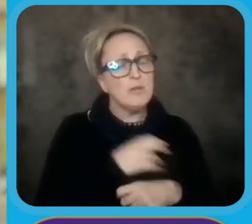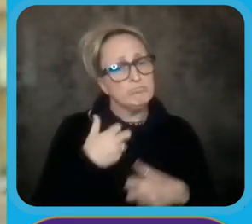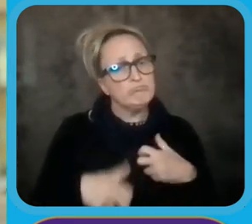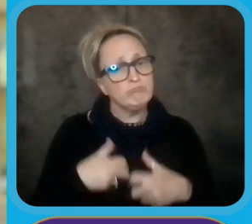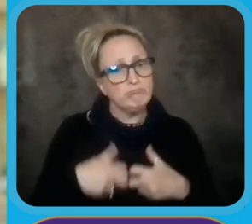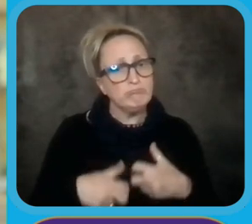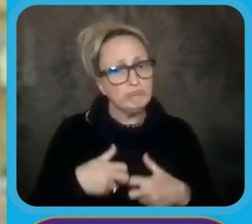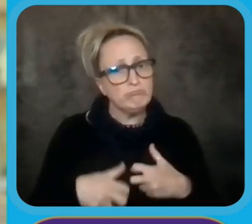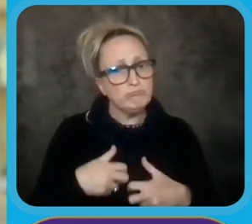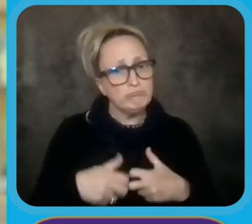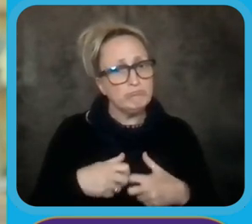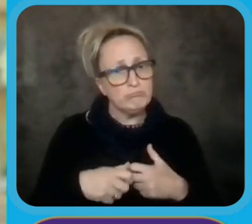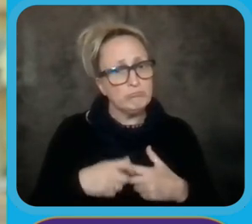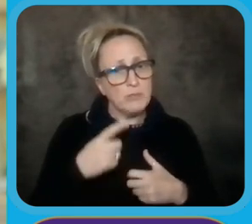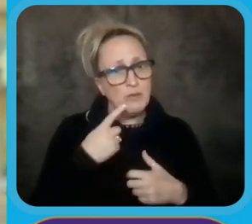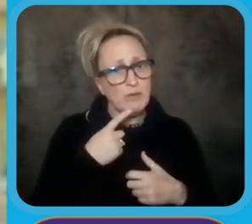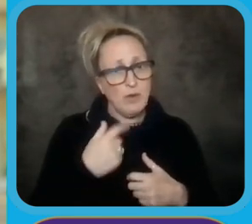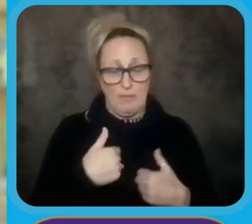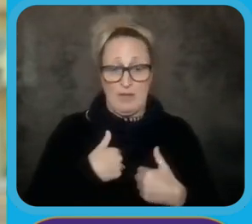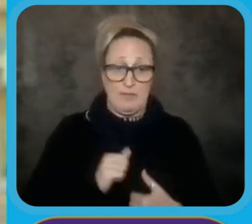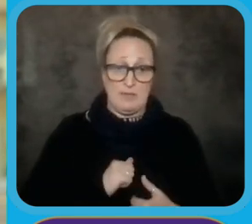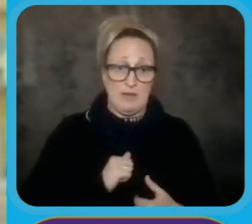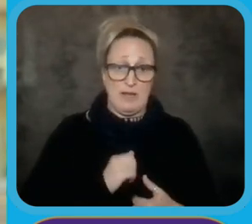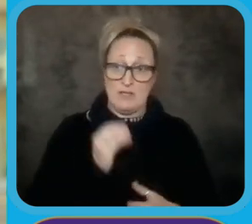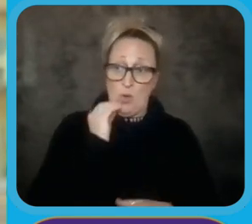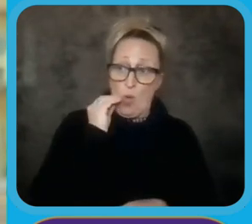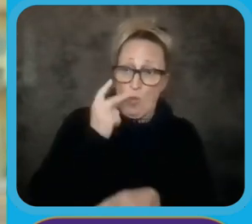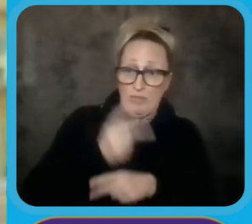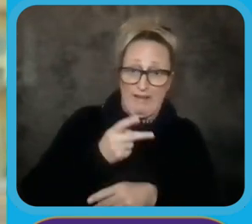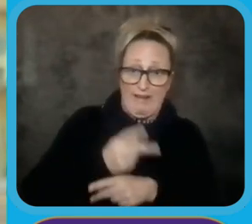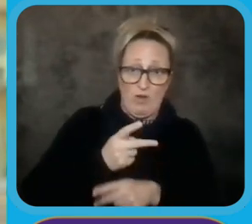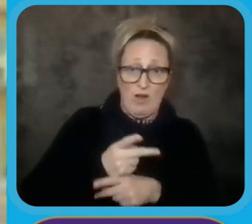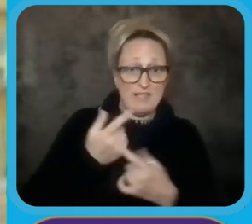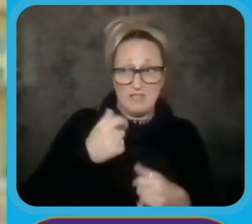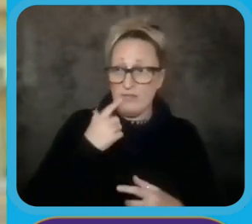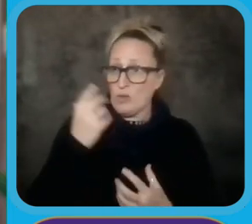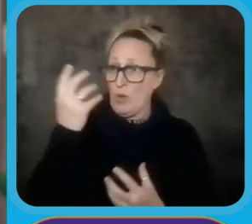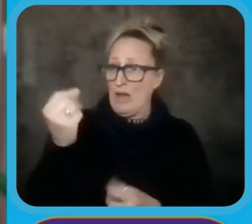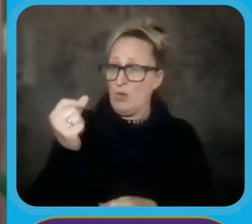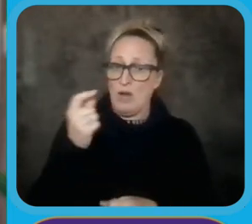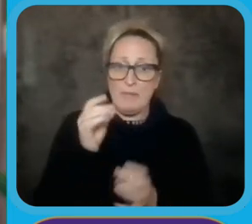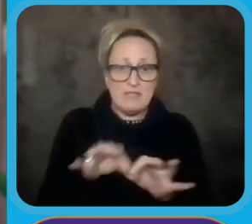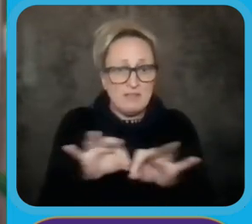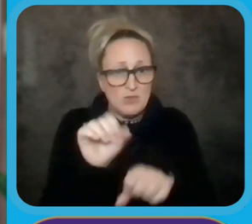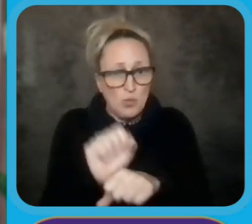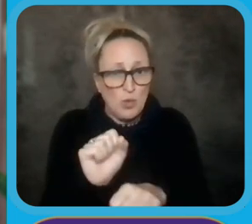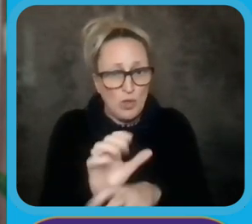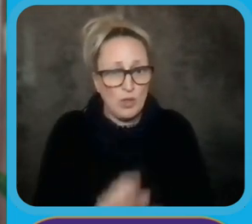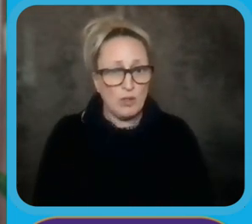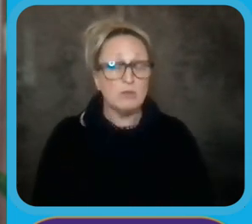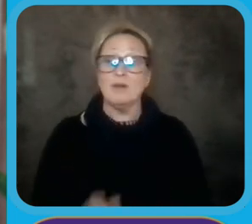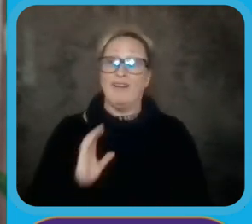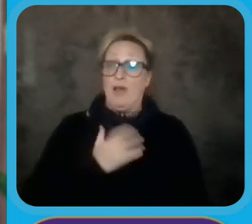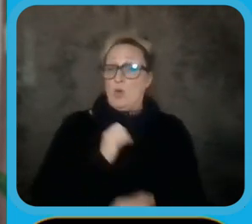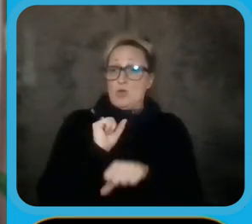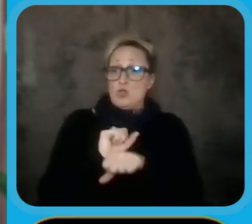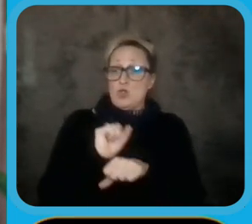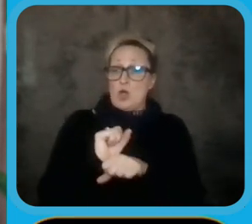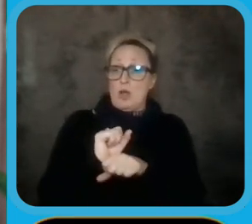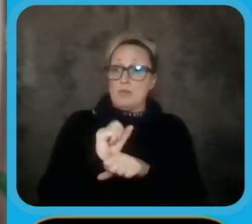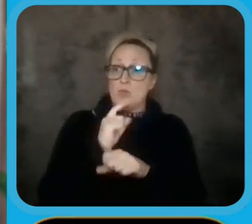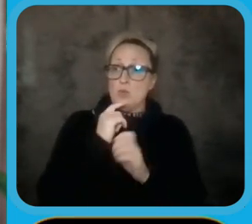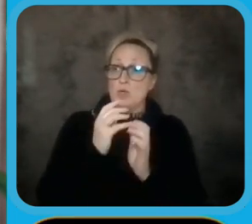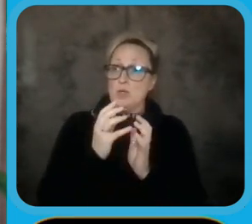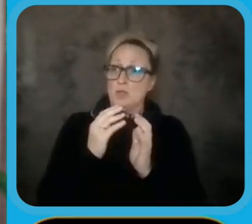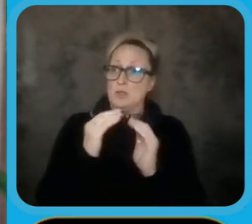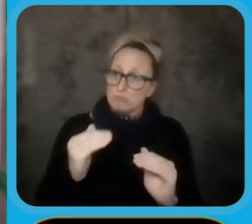for in situations as a, myself as a home care, because I still have to go out. I'm an essential worker. Our jobs were heightened in